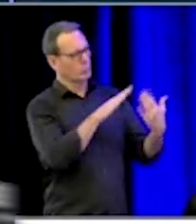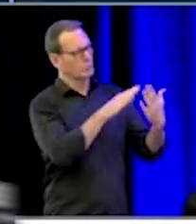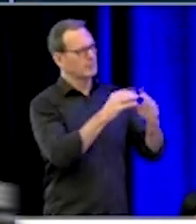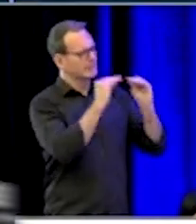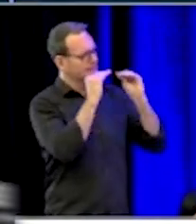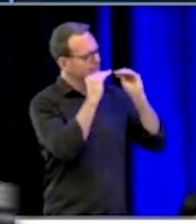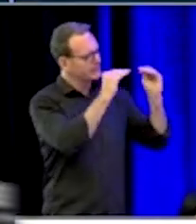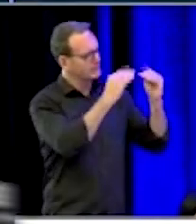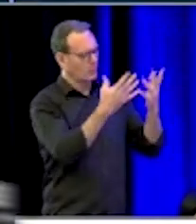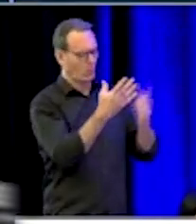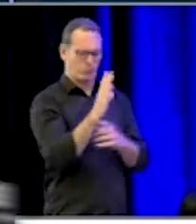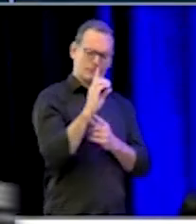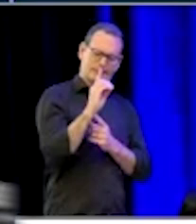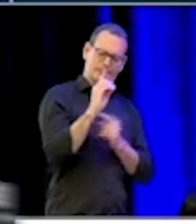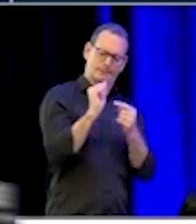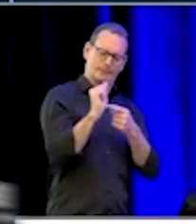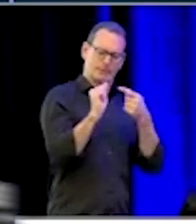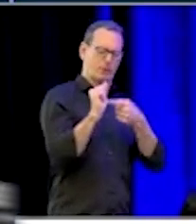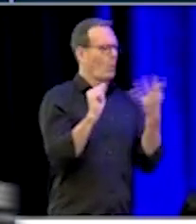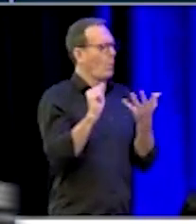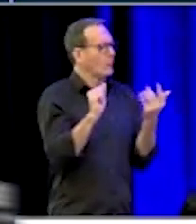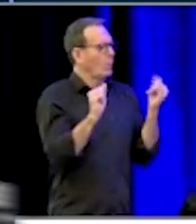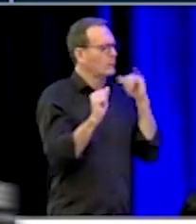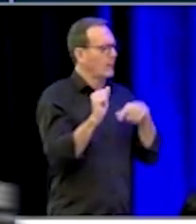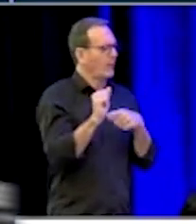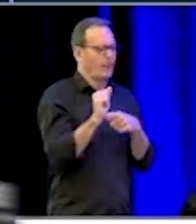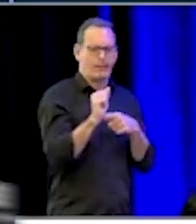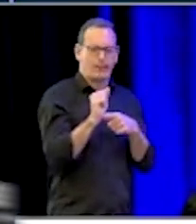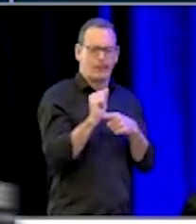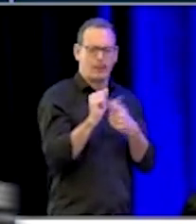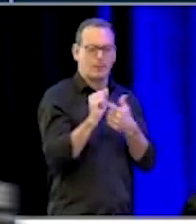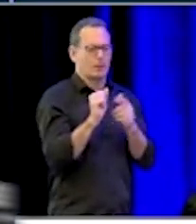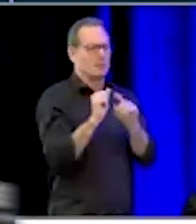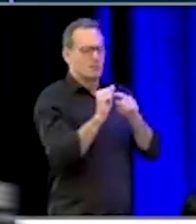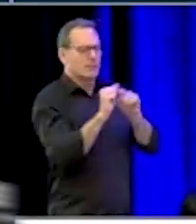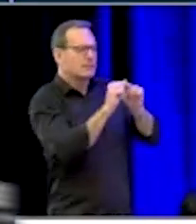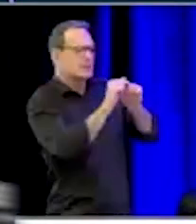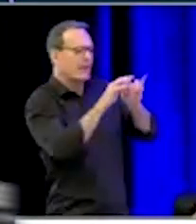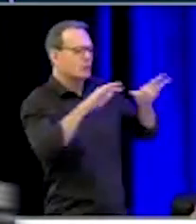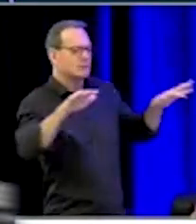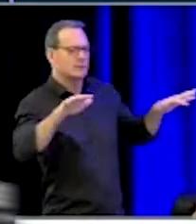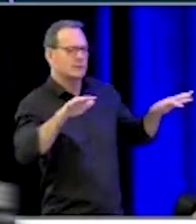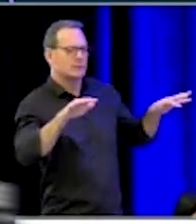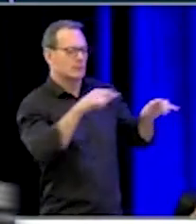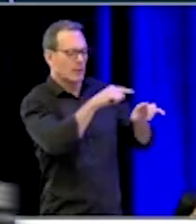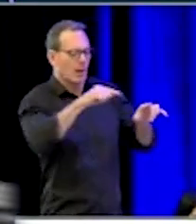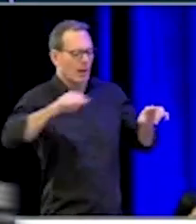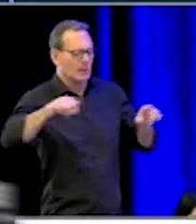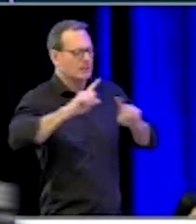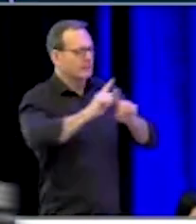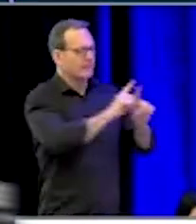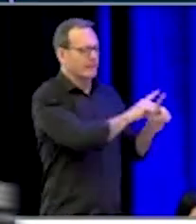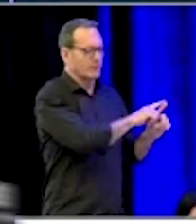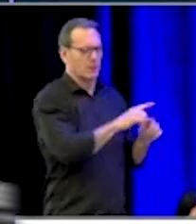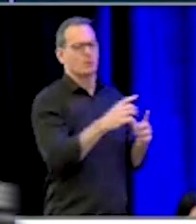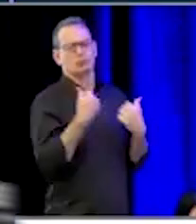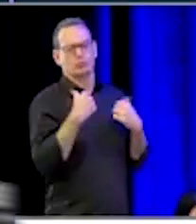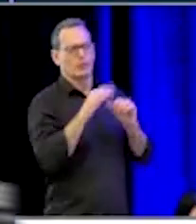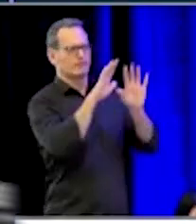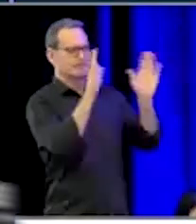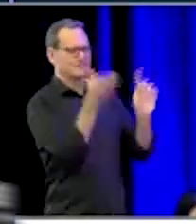about diversity of disability, and we're trying to have everyone look through that lens. We're encouraging